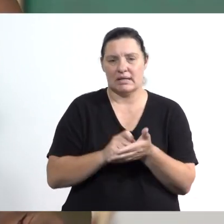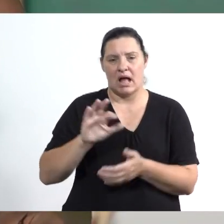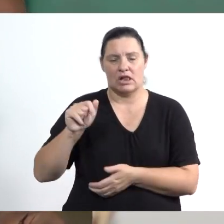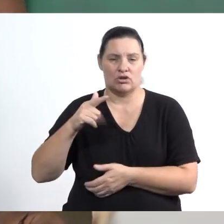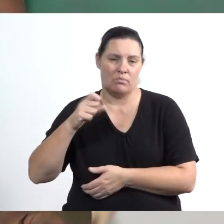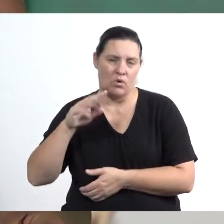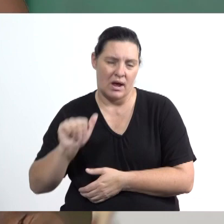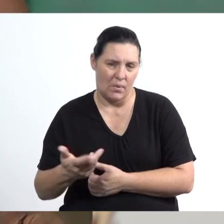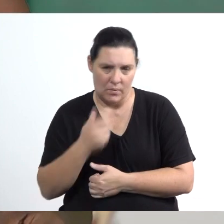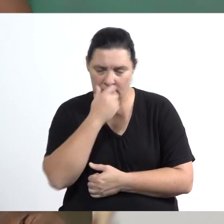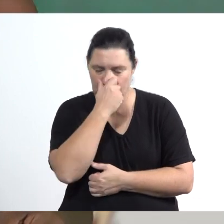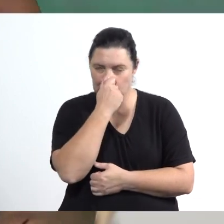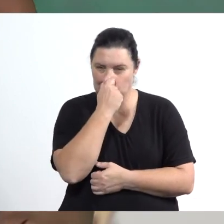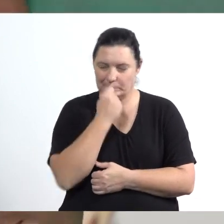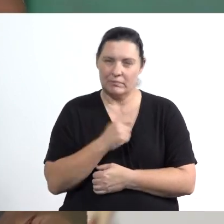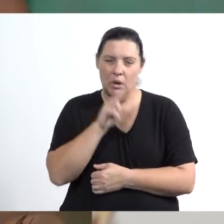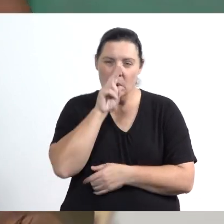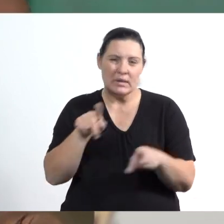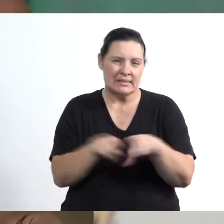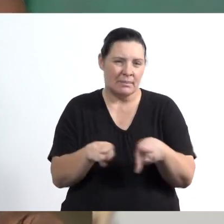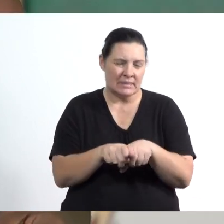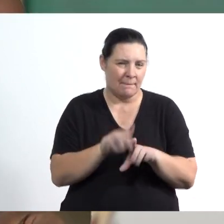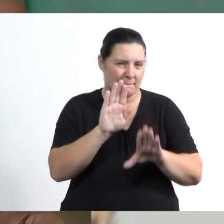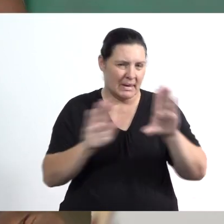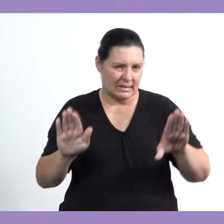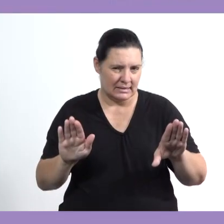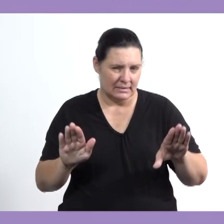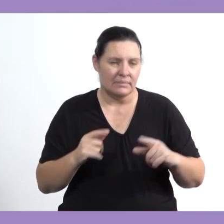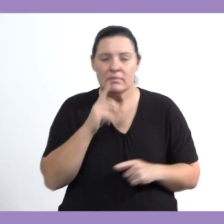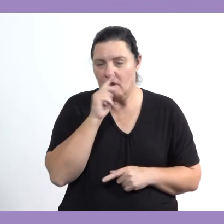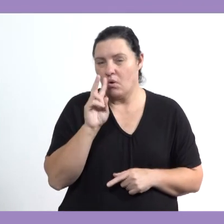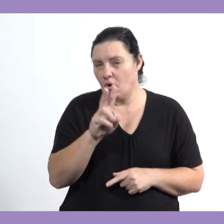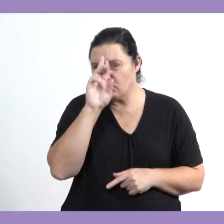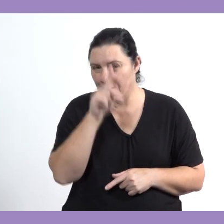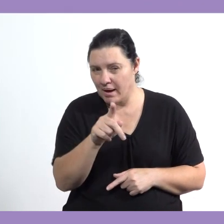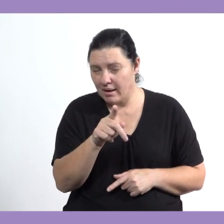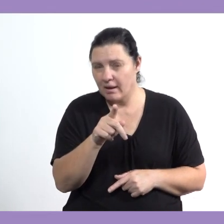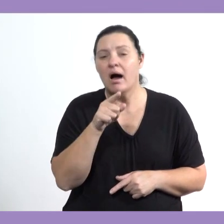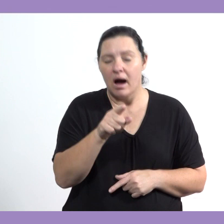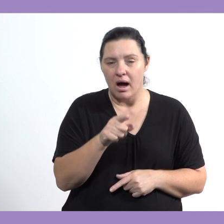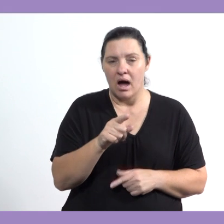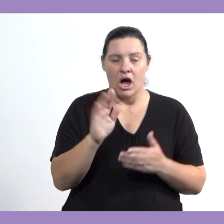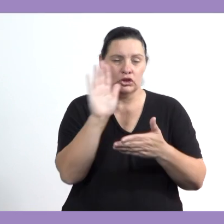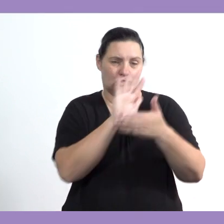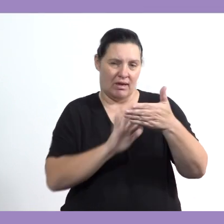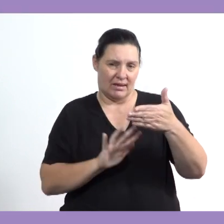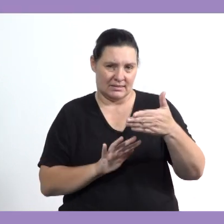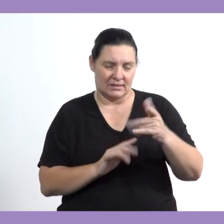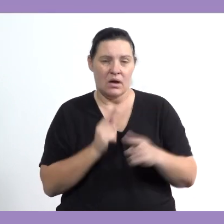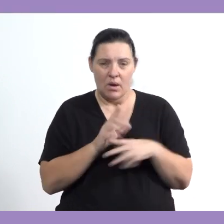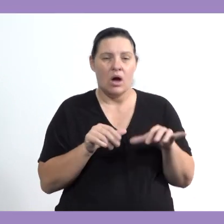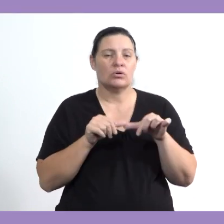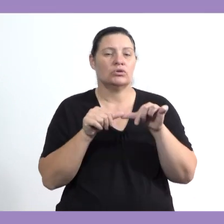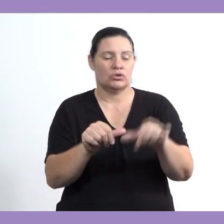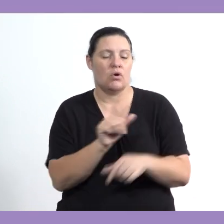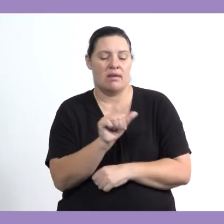algebraically. So looking at the same pattern that we were working with, remember those were the shaded blocks, and we